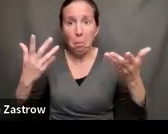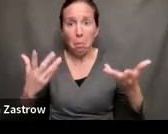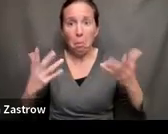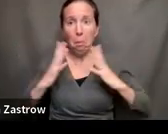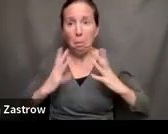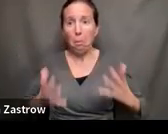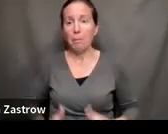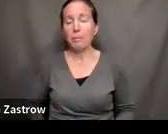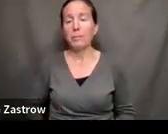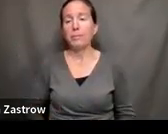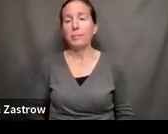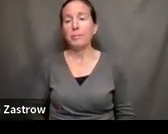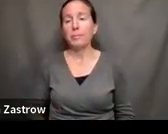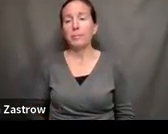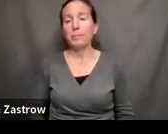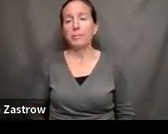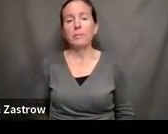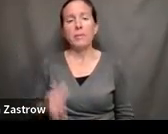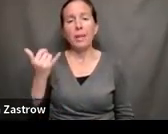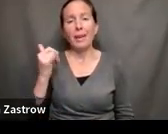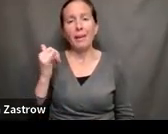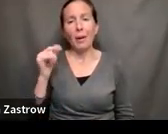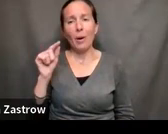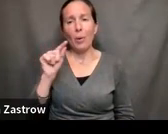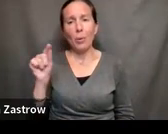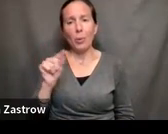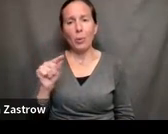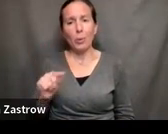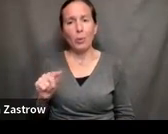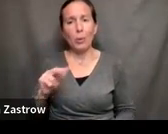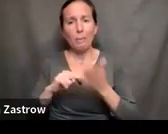Like, what does the yellow mean?